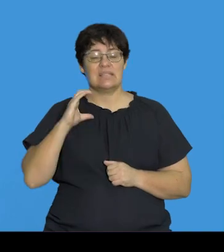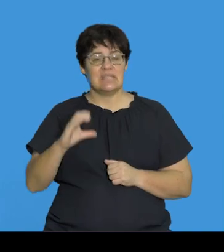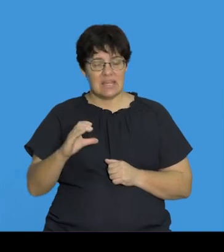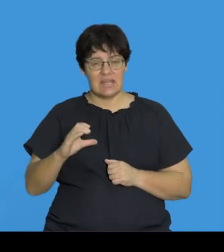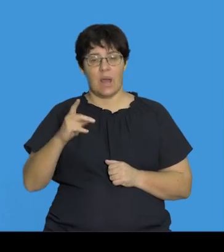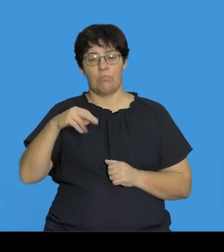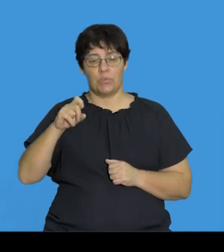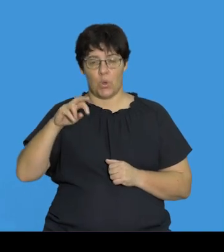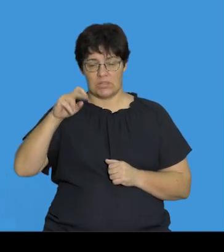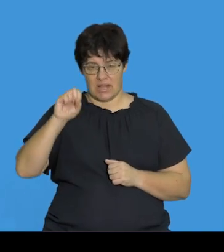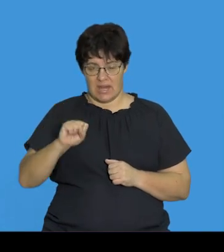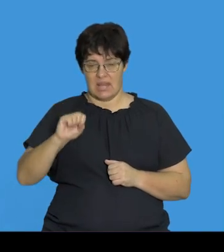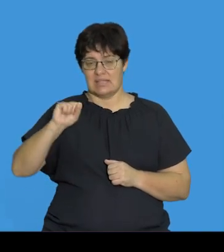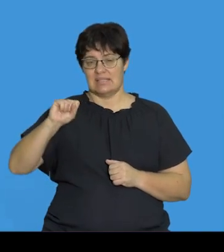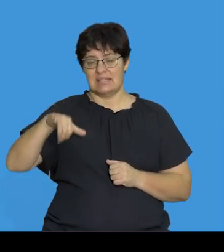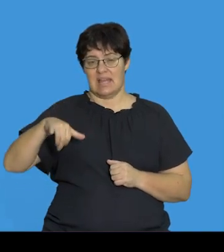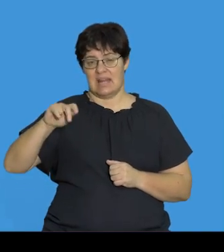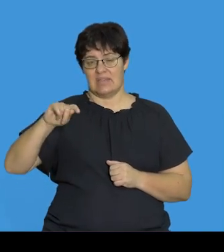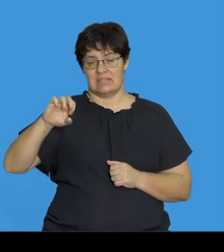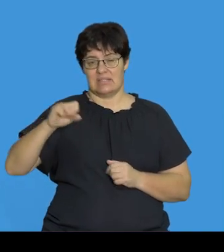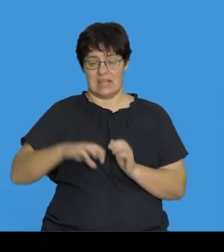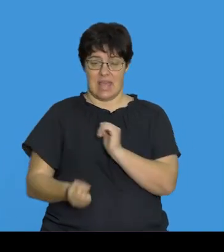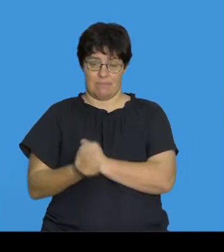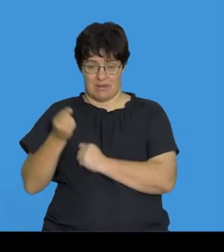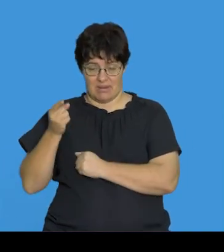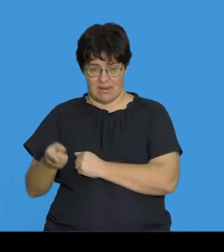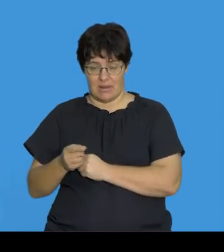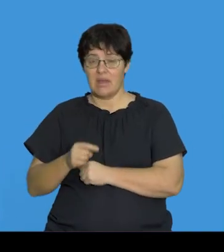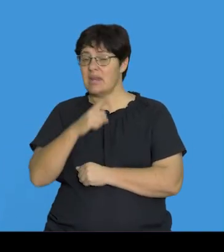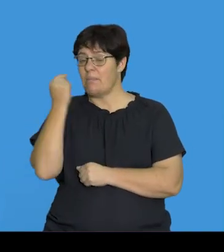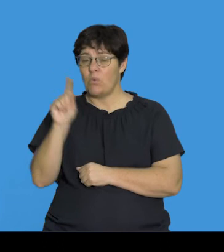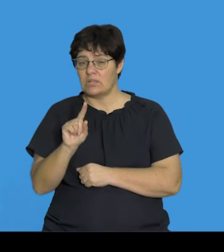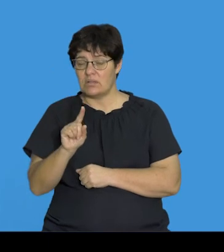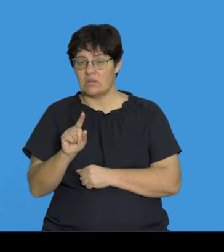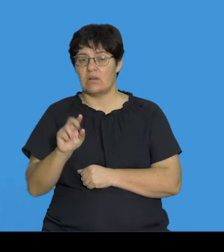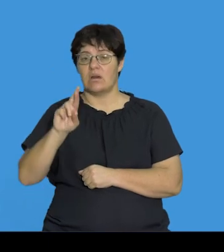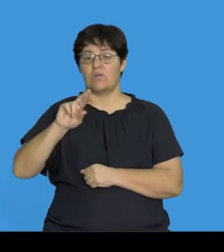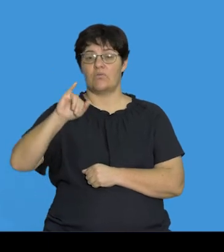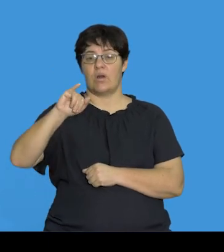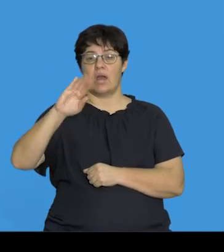C is where protein synthesis takes place, and if you recollect, it's called the